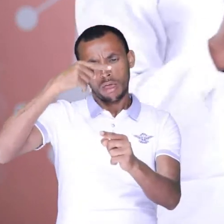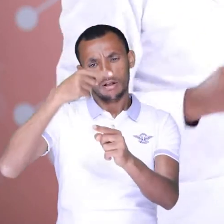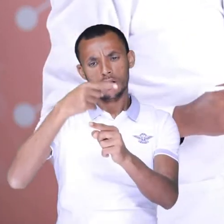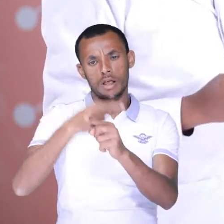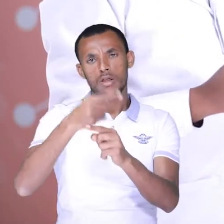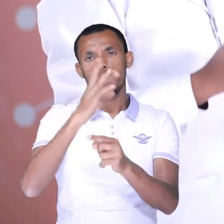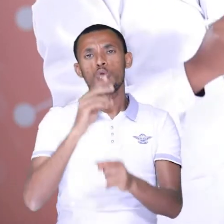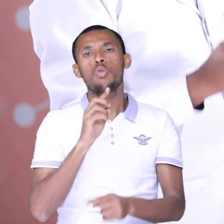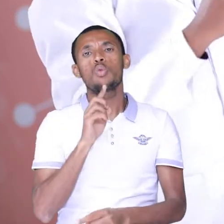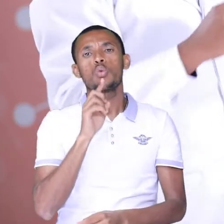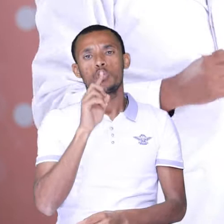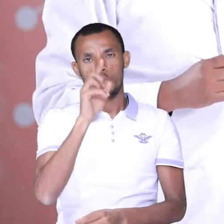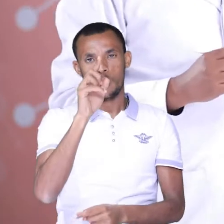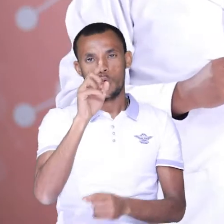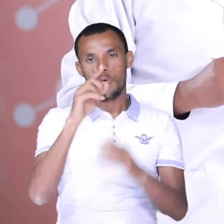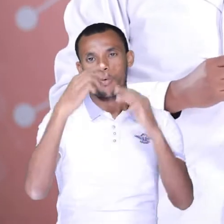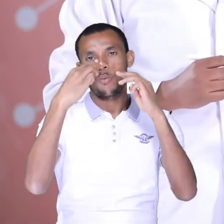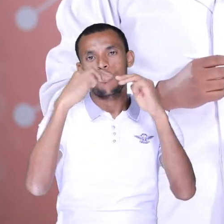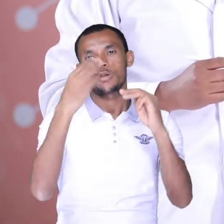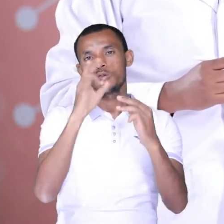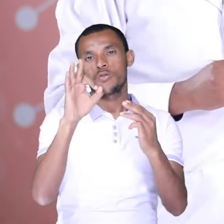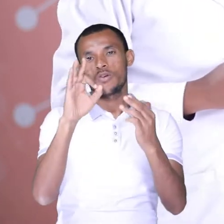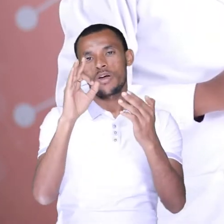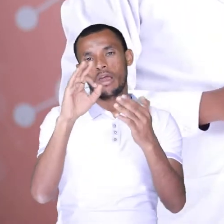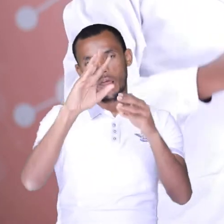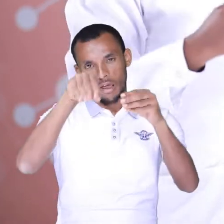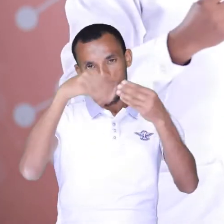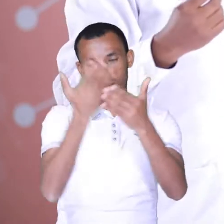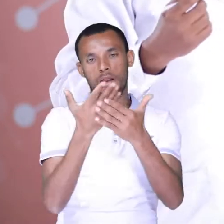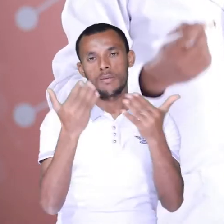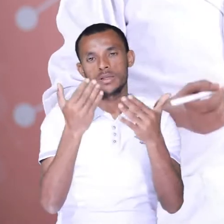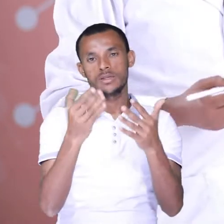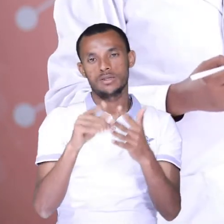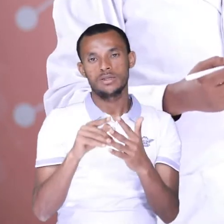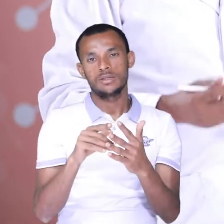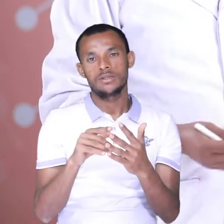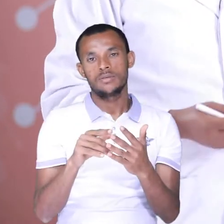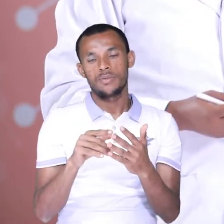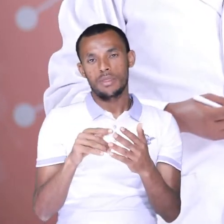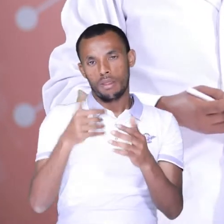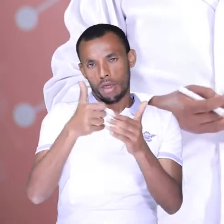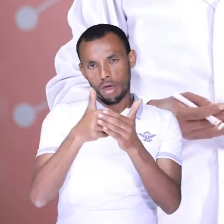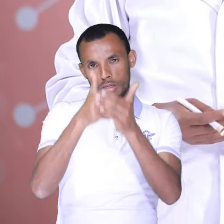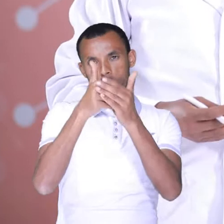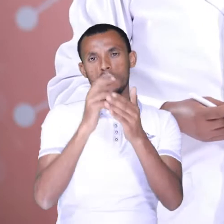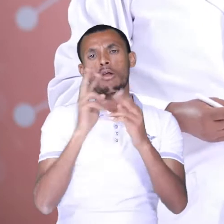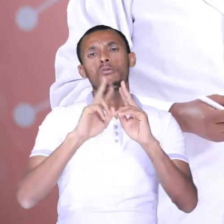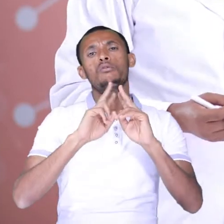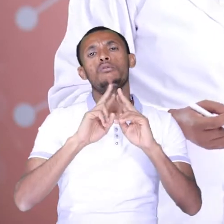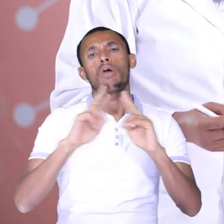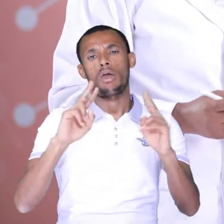exact or true mass of an atom of a given element. Since atoms are very small